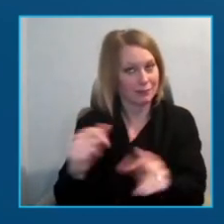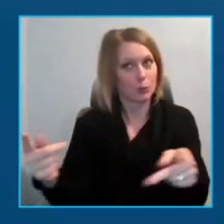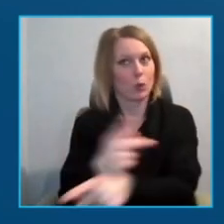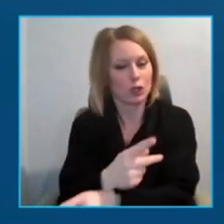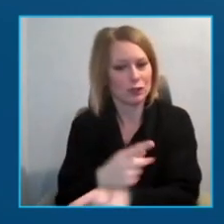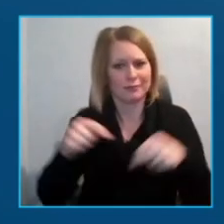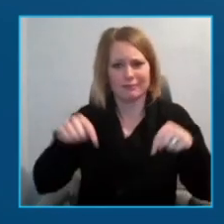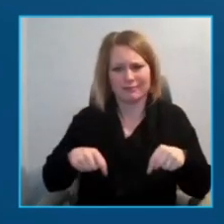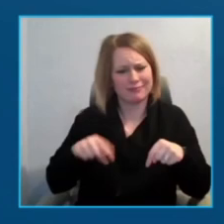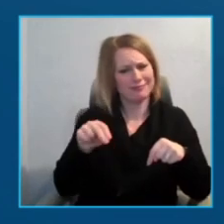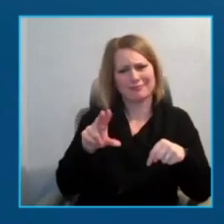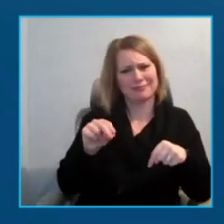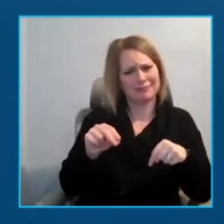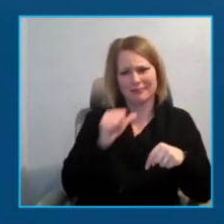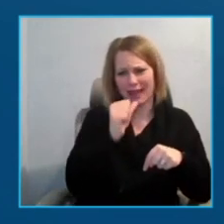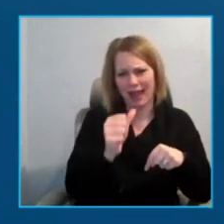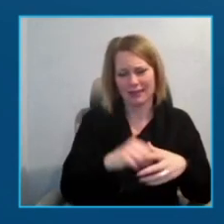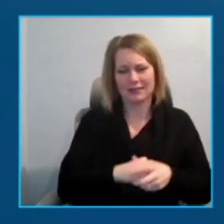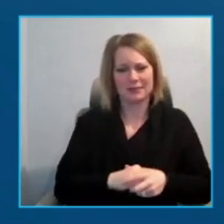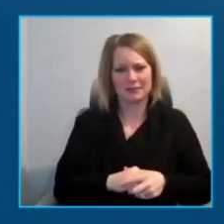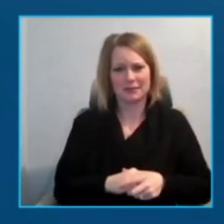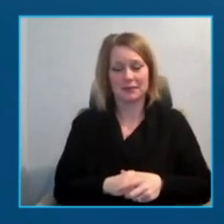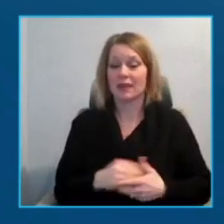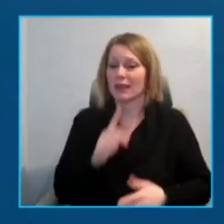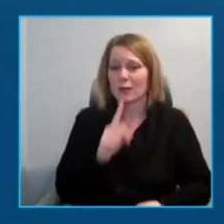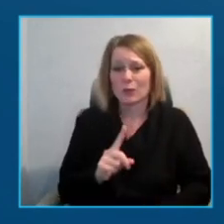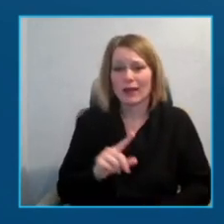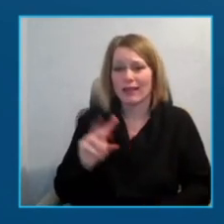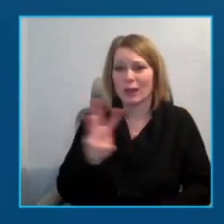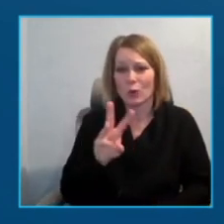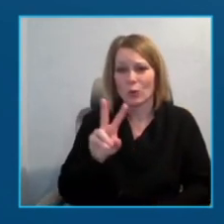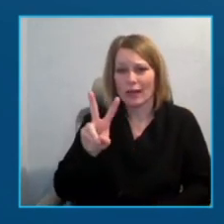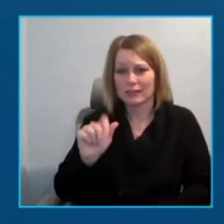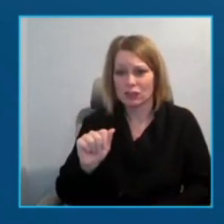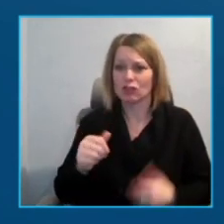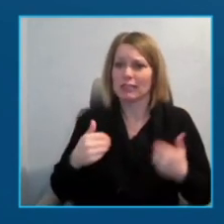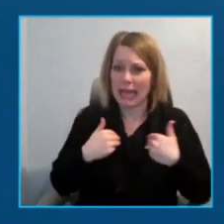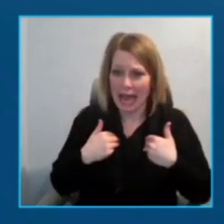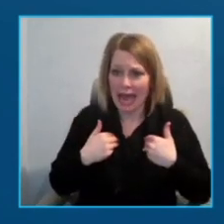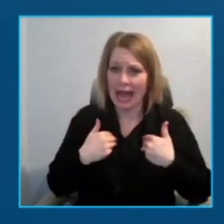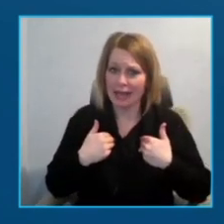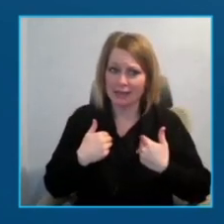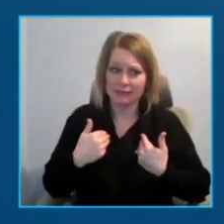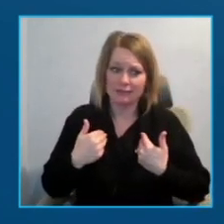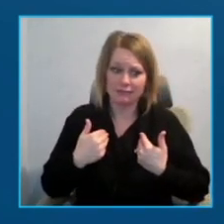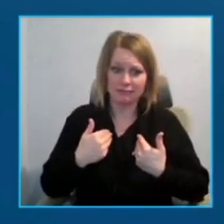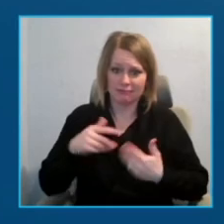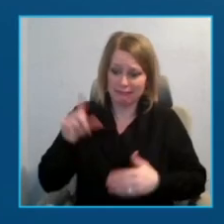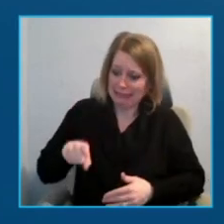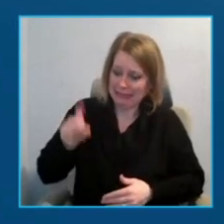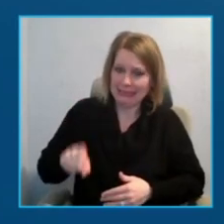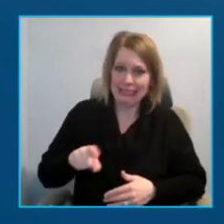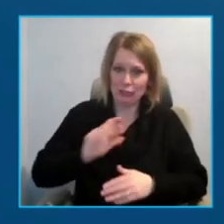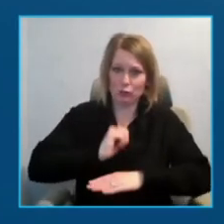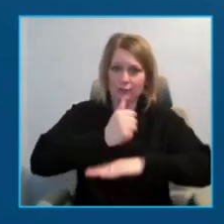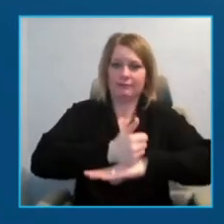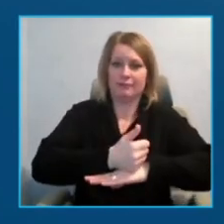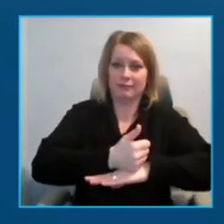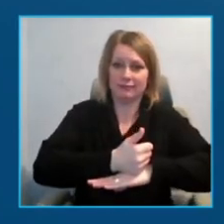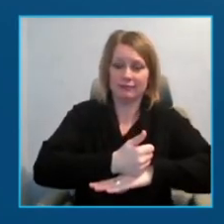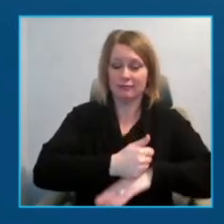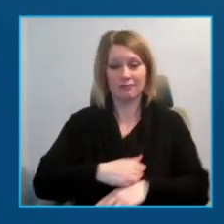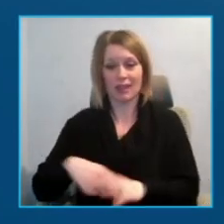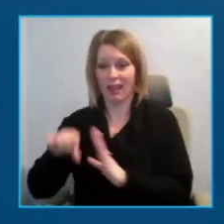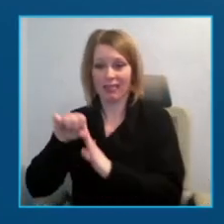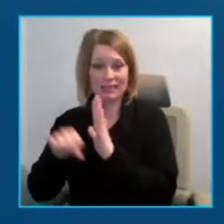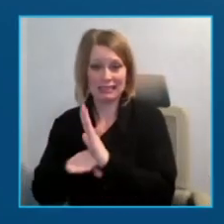what I'm hearing, first of all, West Virginia had the mechanisms in place to do what needed to be done. The state that I worked on didn't, and that was part